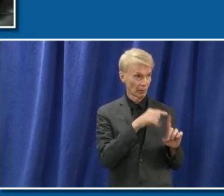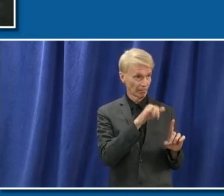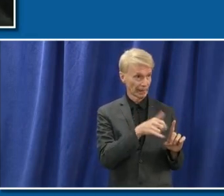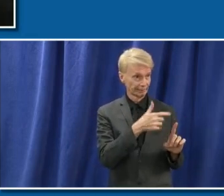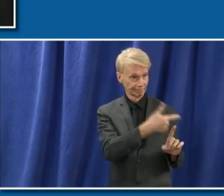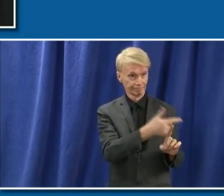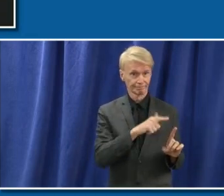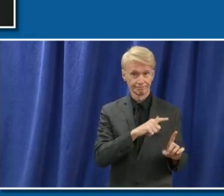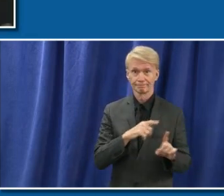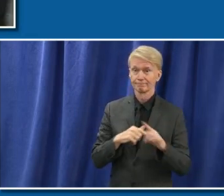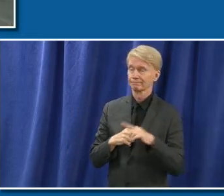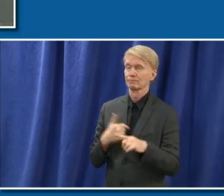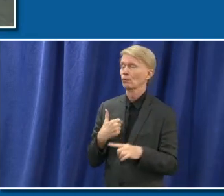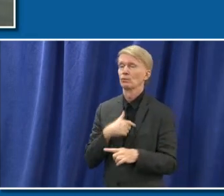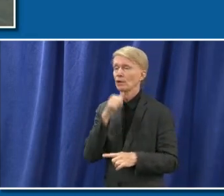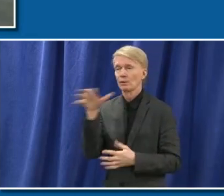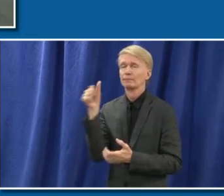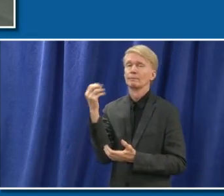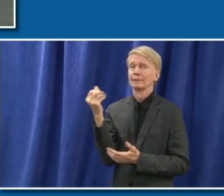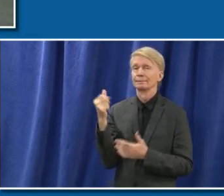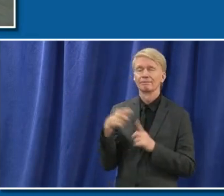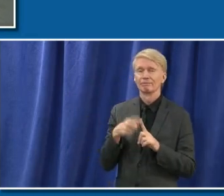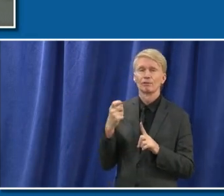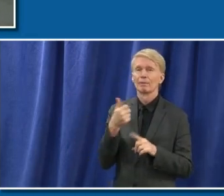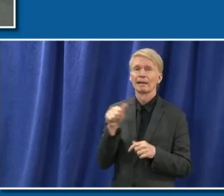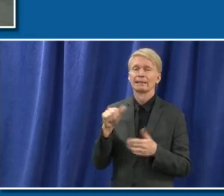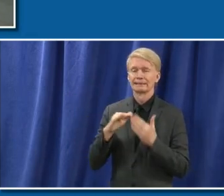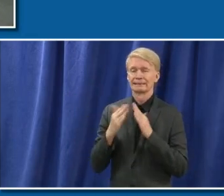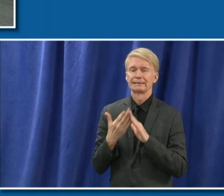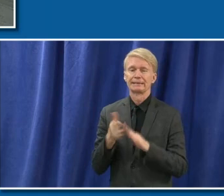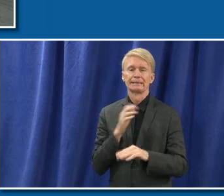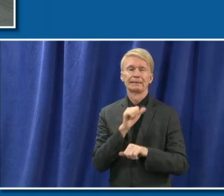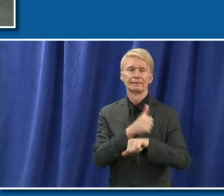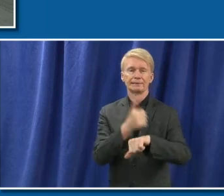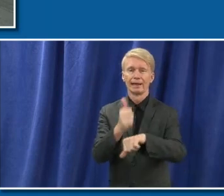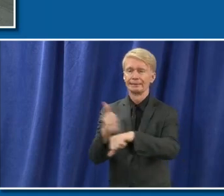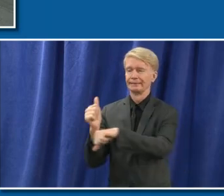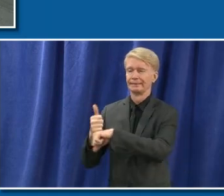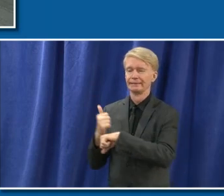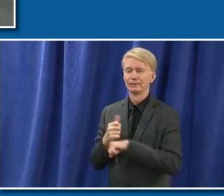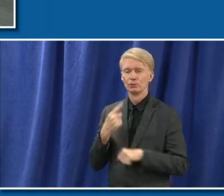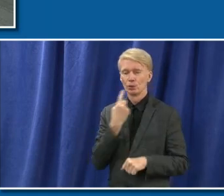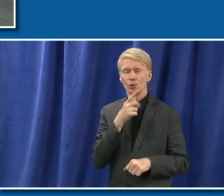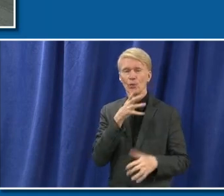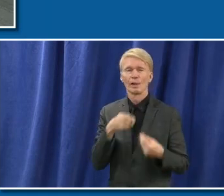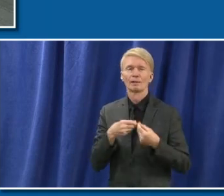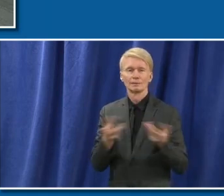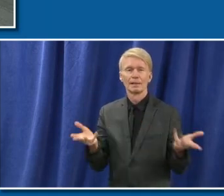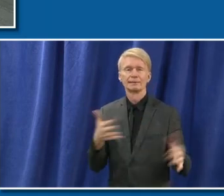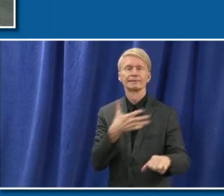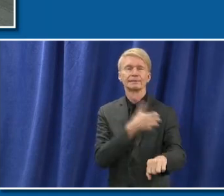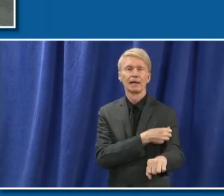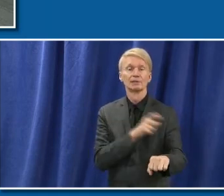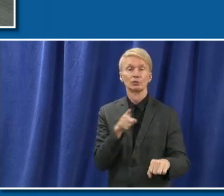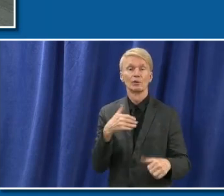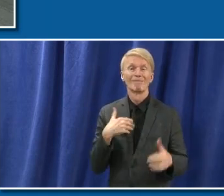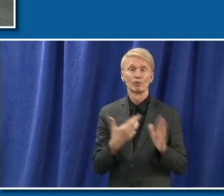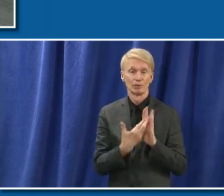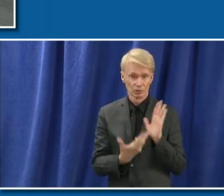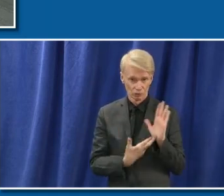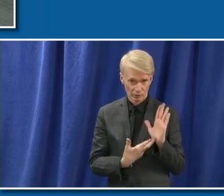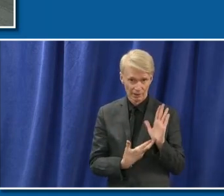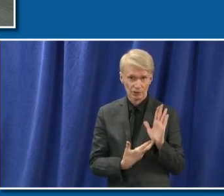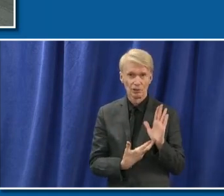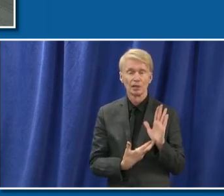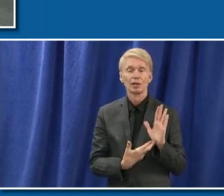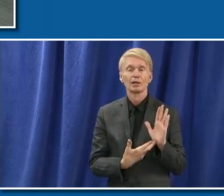we will not be collecting payment at any of the city-managed points of dispensing sites. There is the registration process so that we